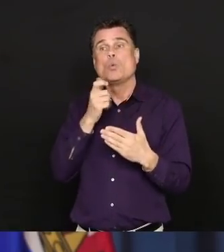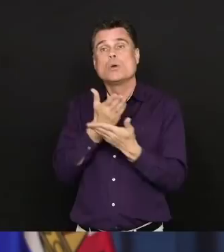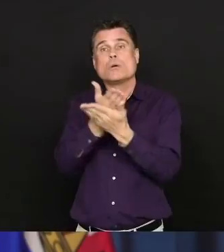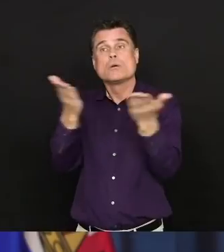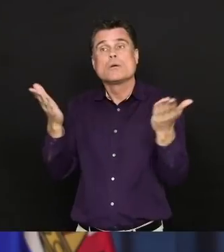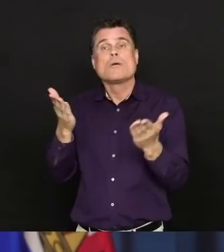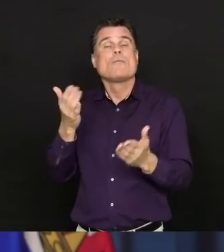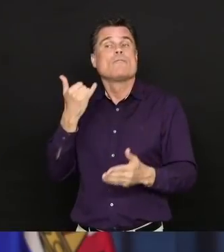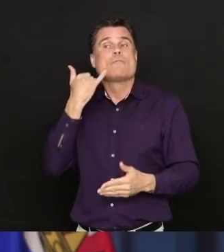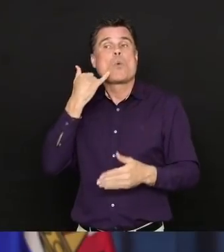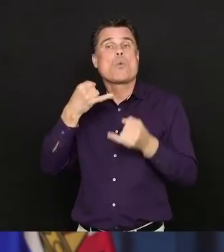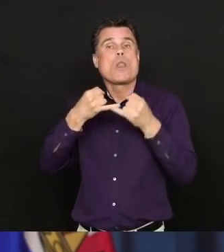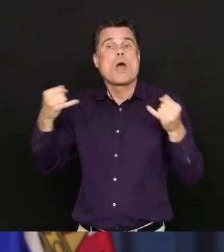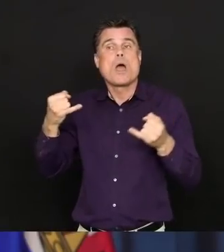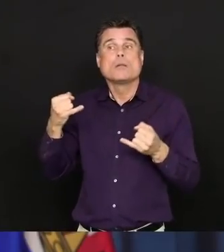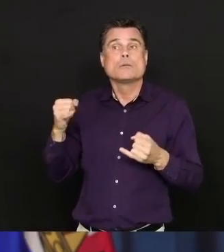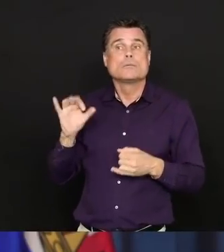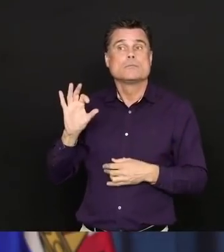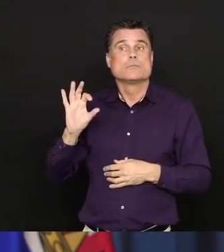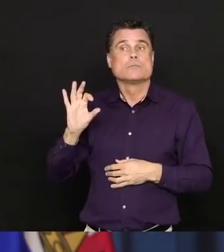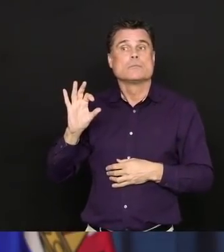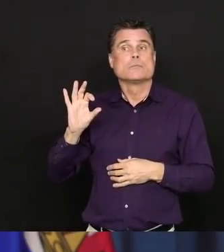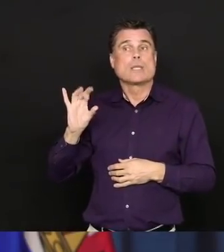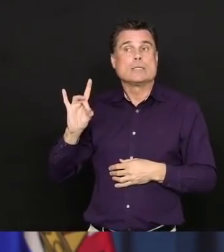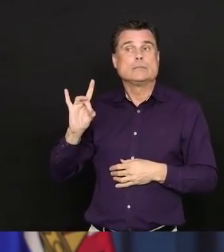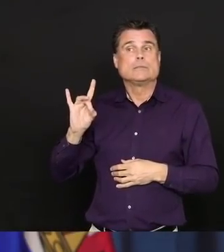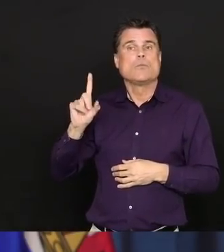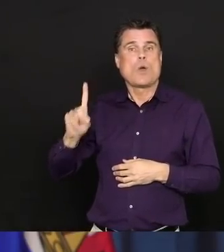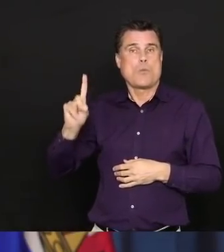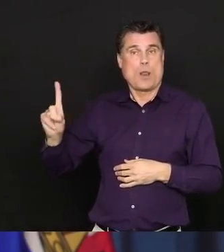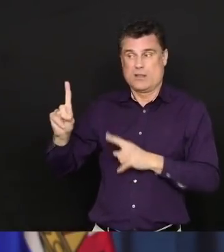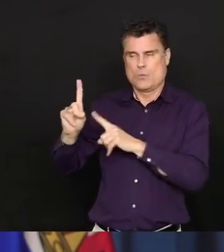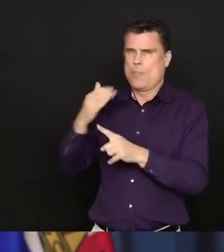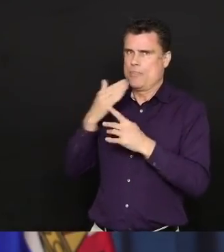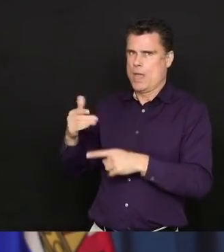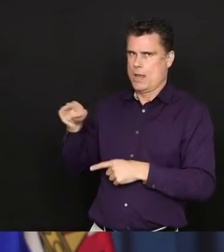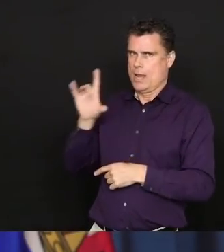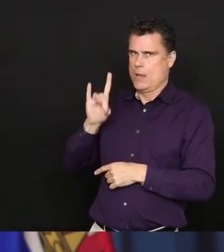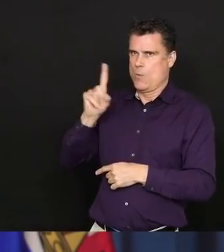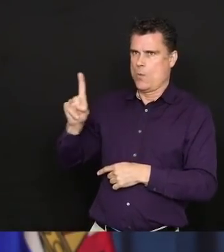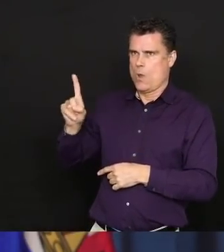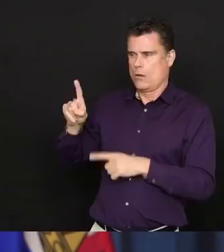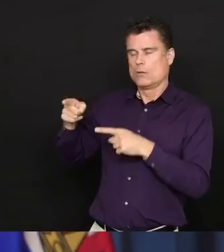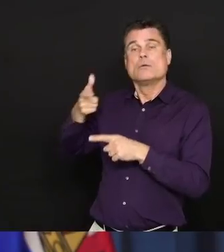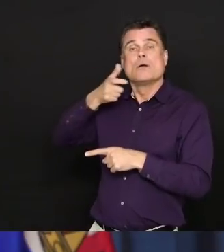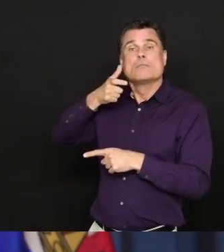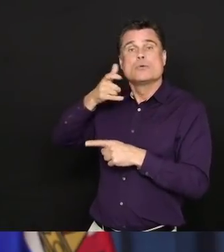minute at 811, and that reflects their extraordinary work. I want to thank all healthcare workers.